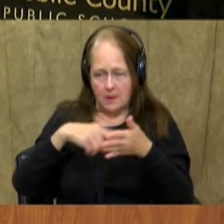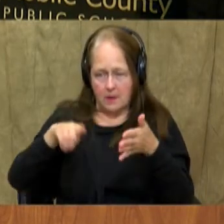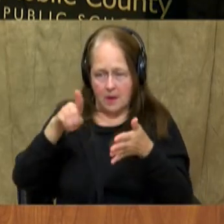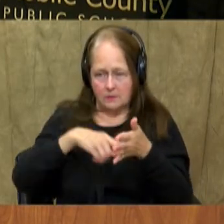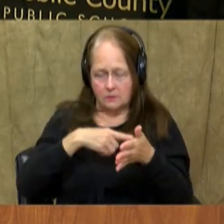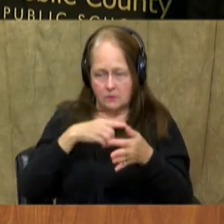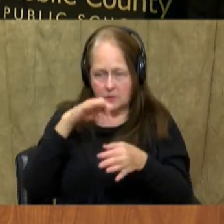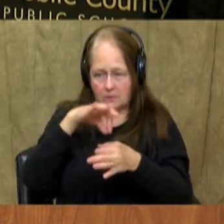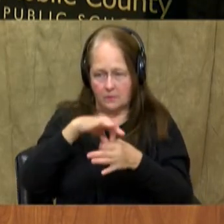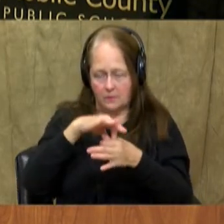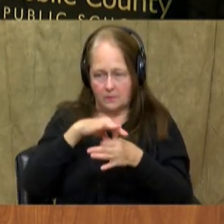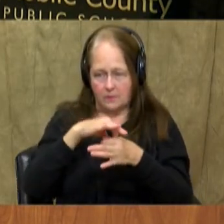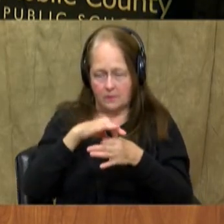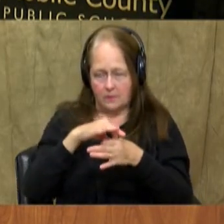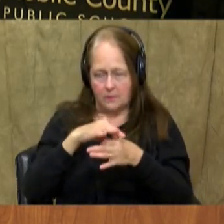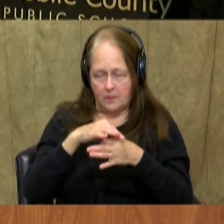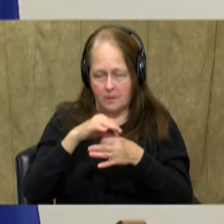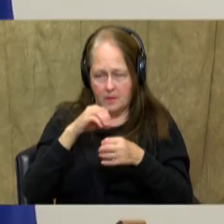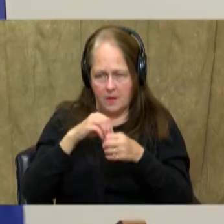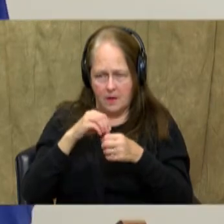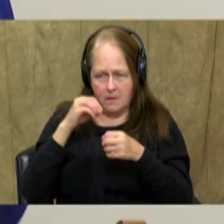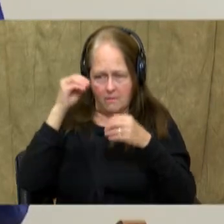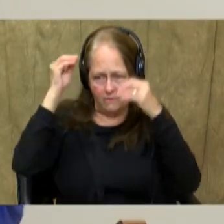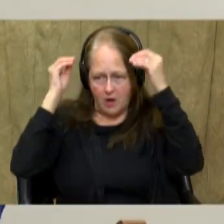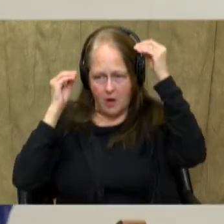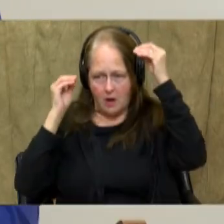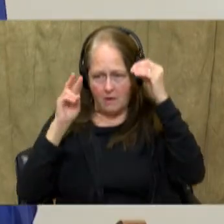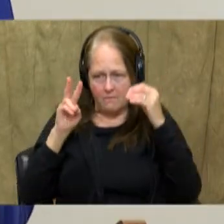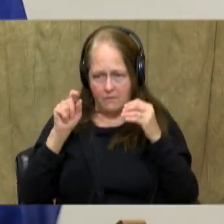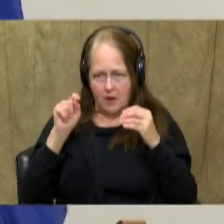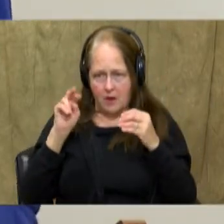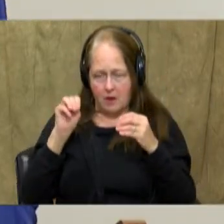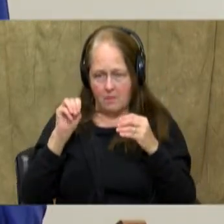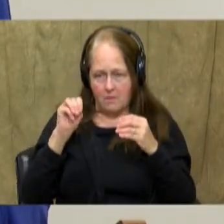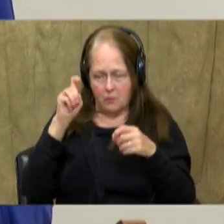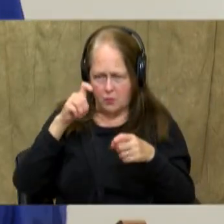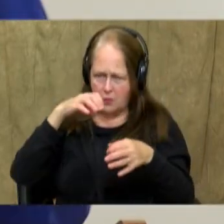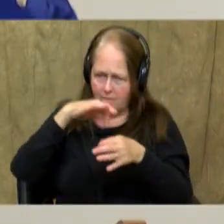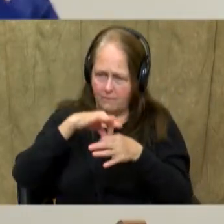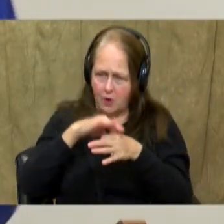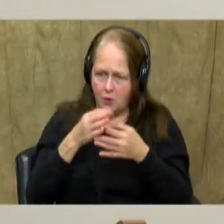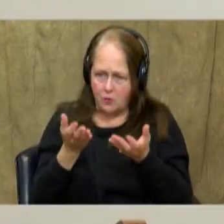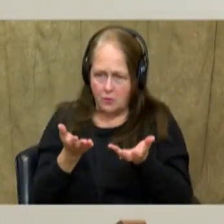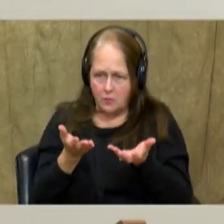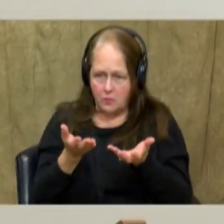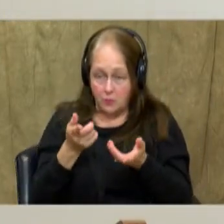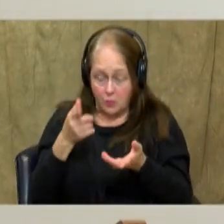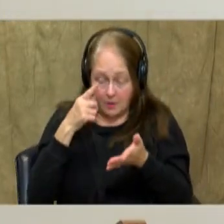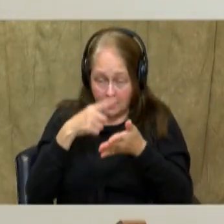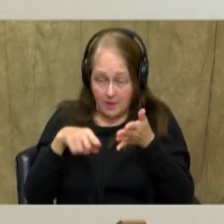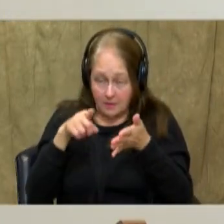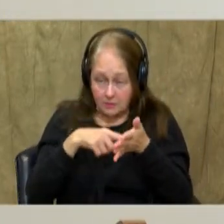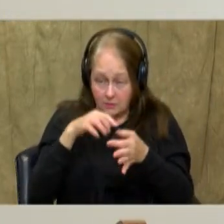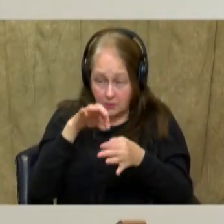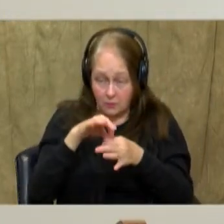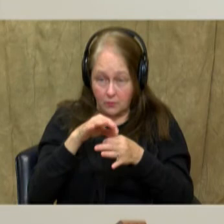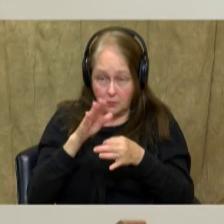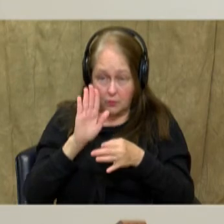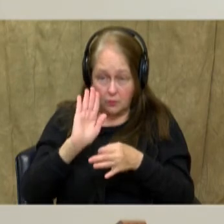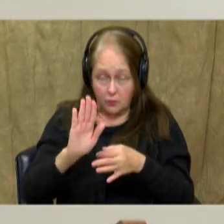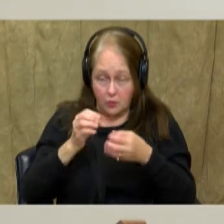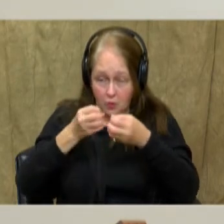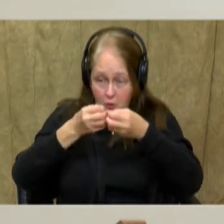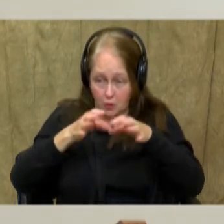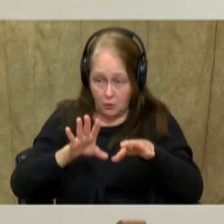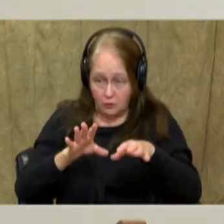South Vietnam, that's when people were like, wait a minute, aren't we supposed to be voting? And you're going to cancel elections because you're